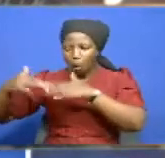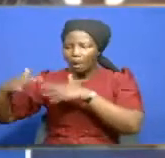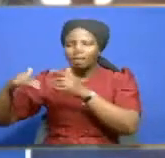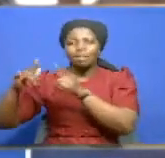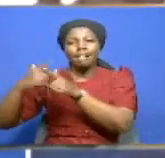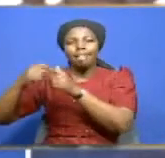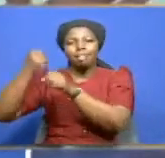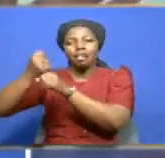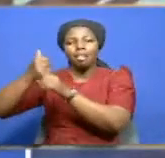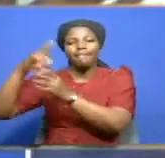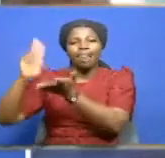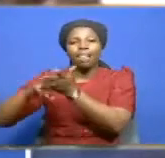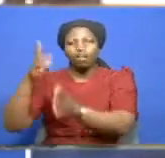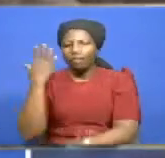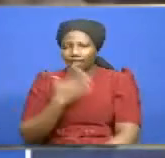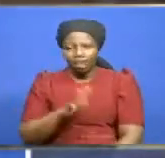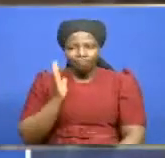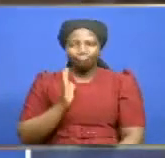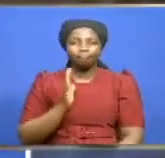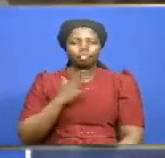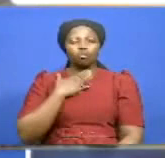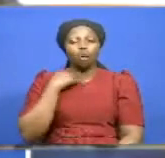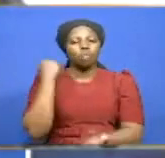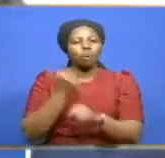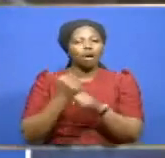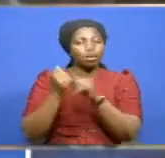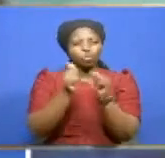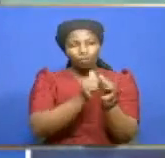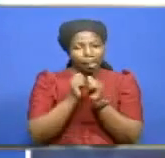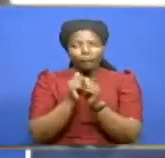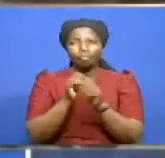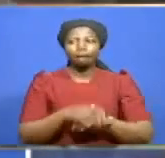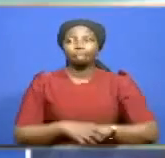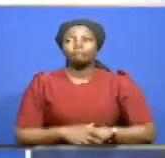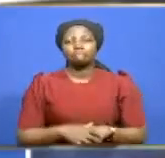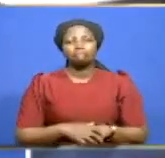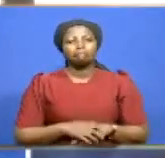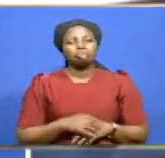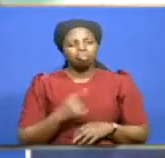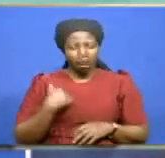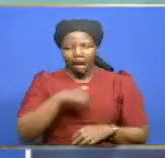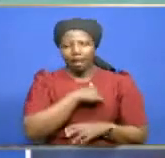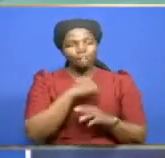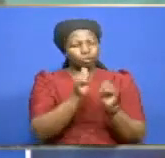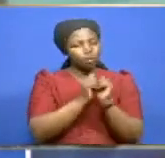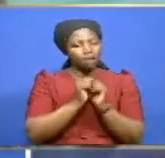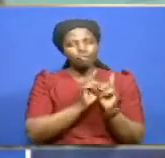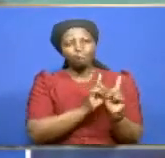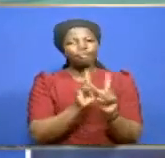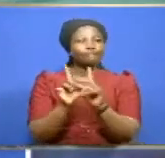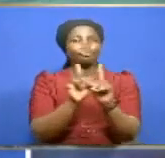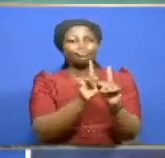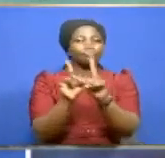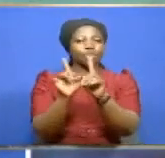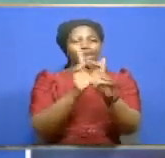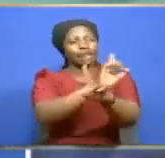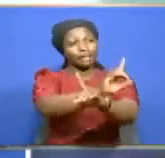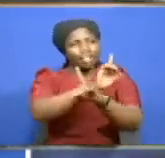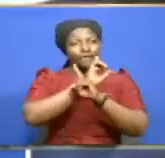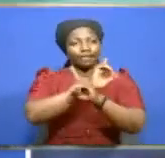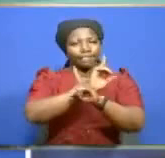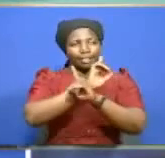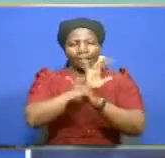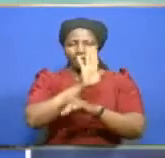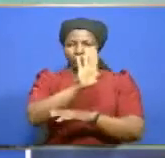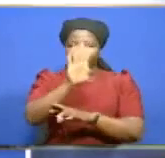validation. Tunataka tushikane mikono sisi wenyewe, twende pamoja kutetea